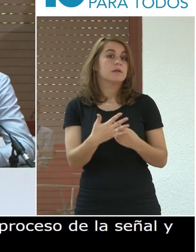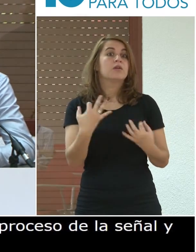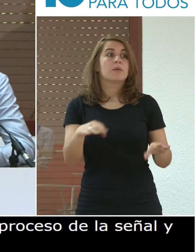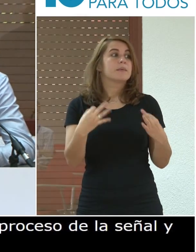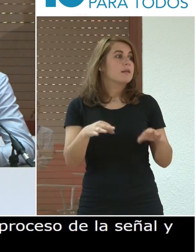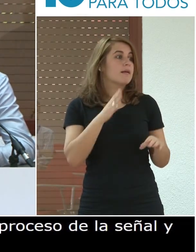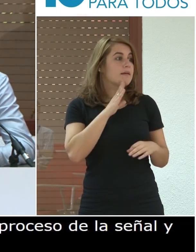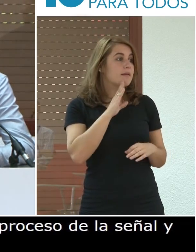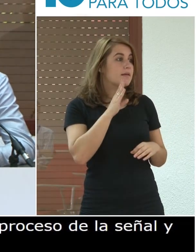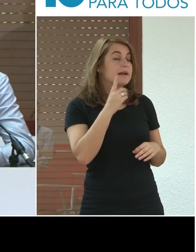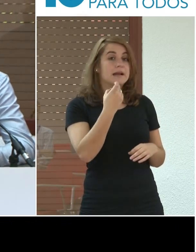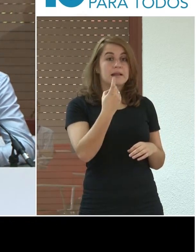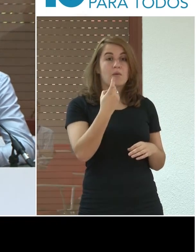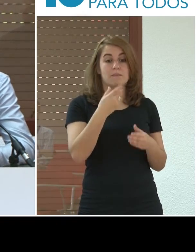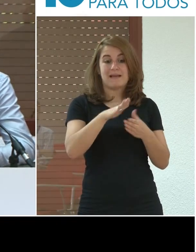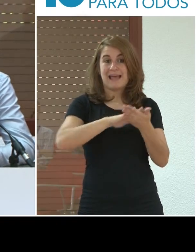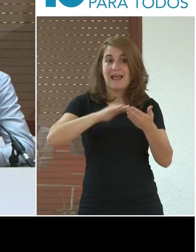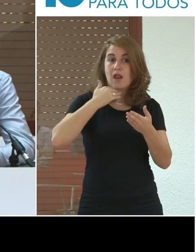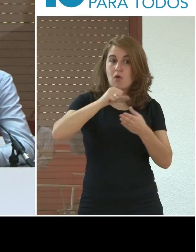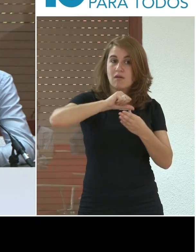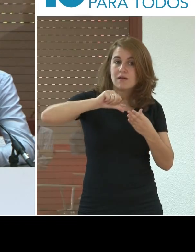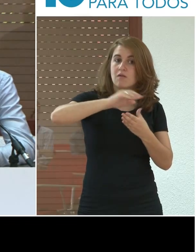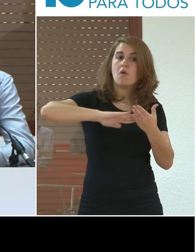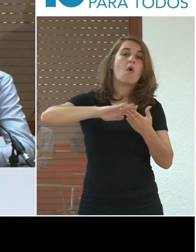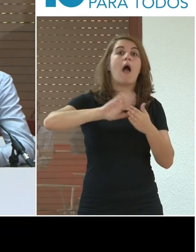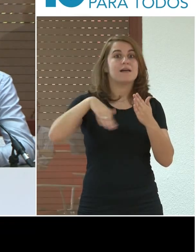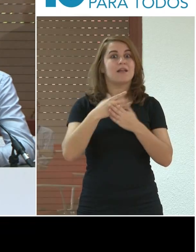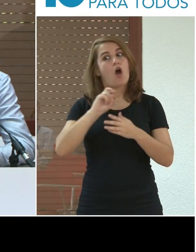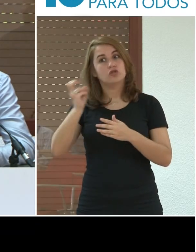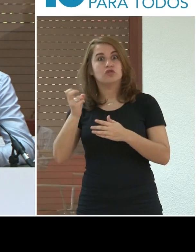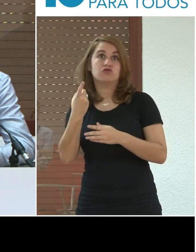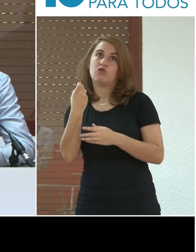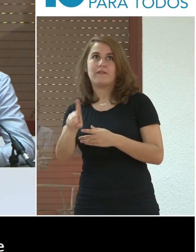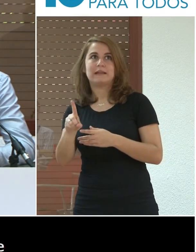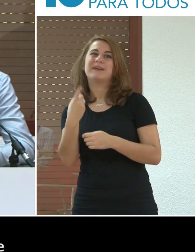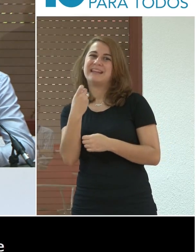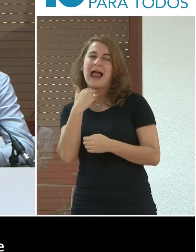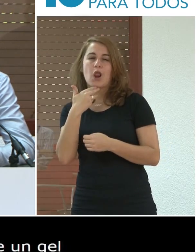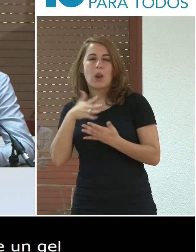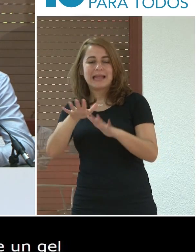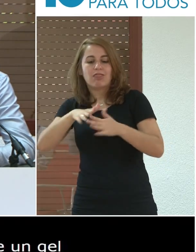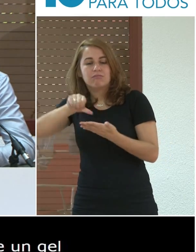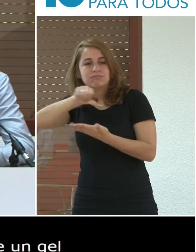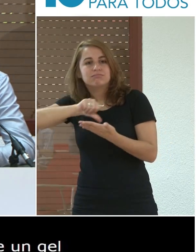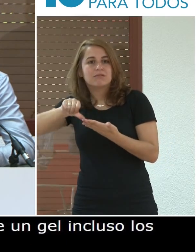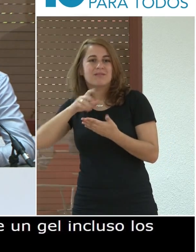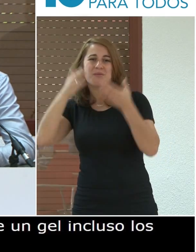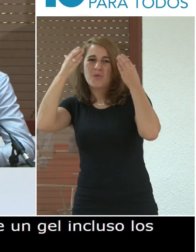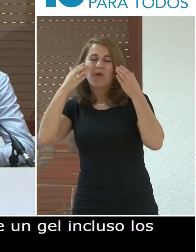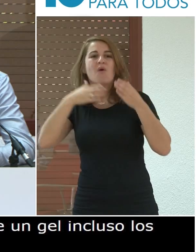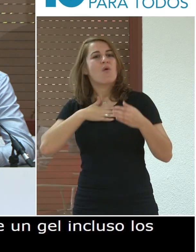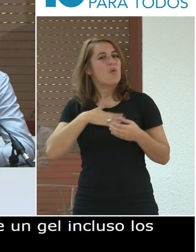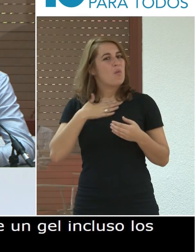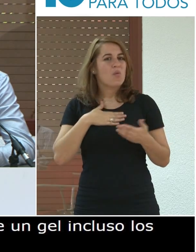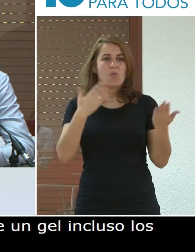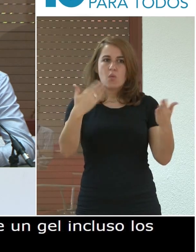in certain cases, although they normally need a gel or a fluid to make them